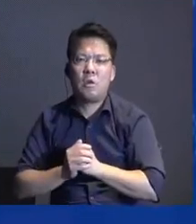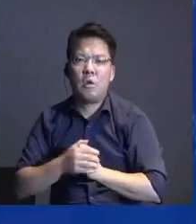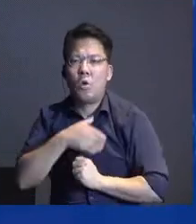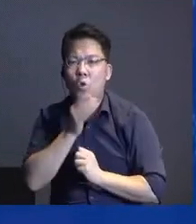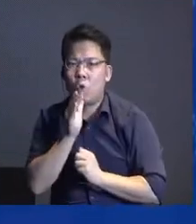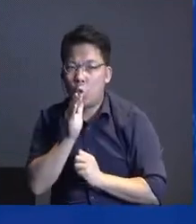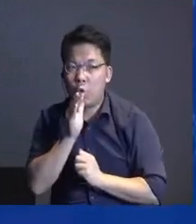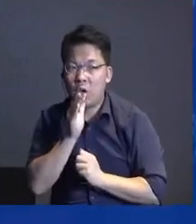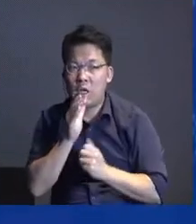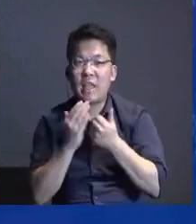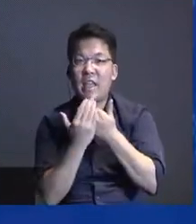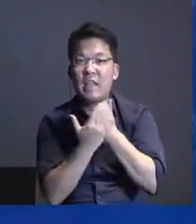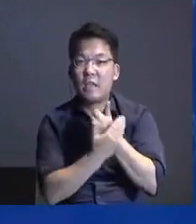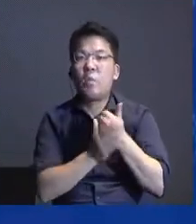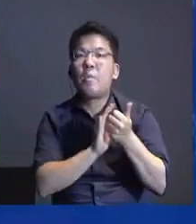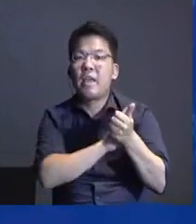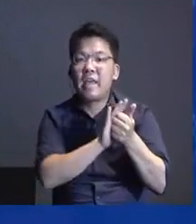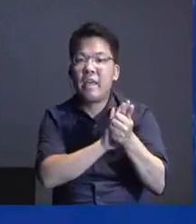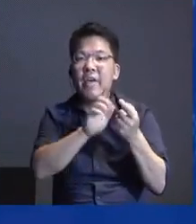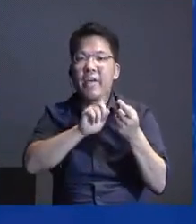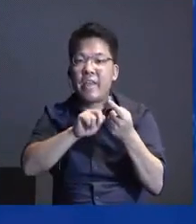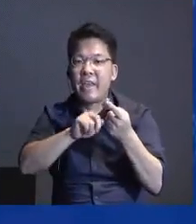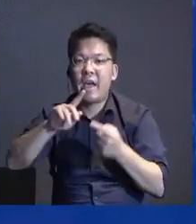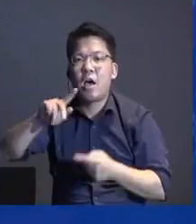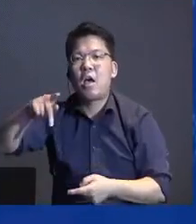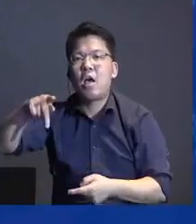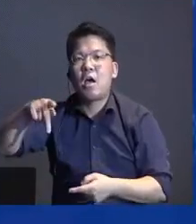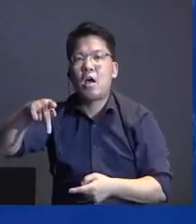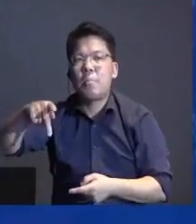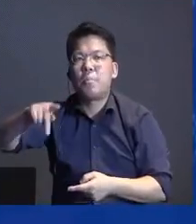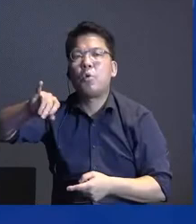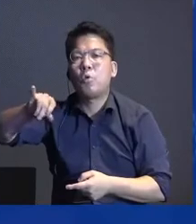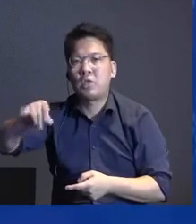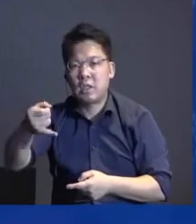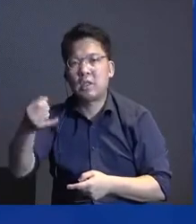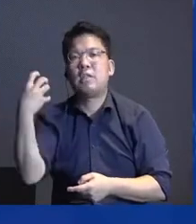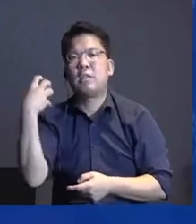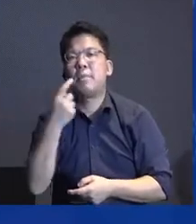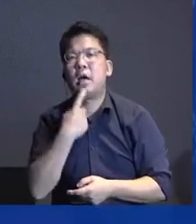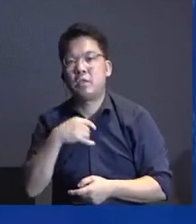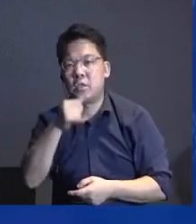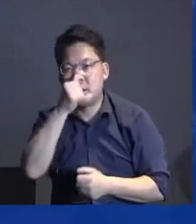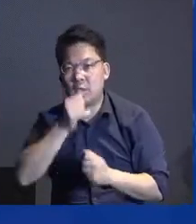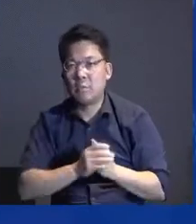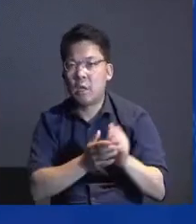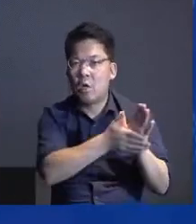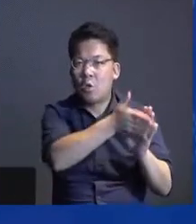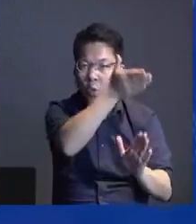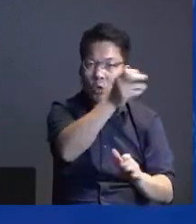elderly care activities, both in urban and rural regions. So